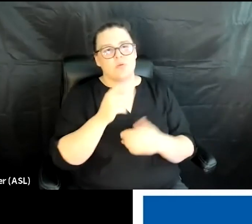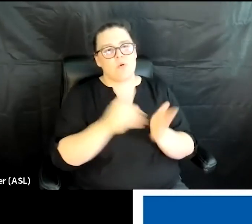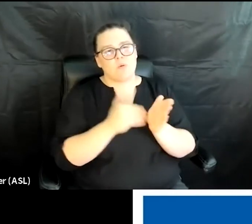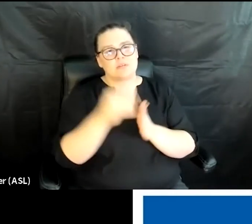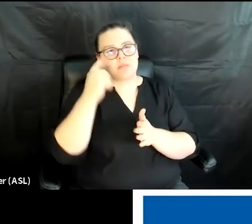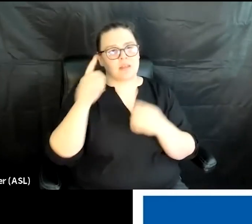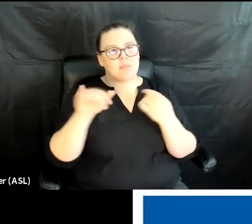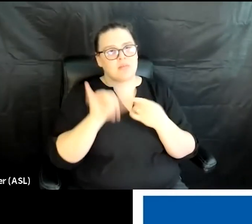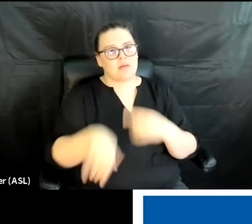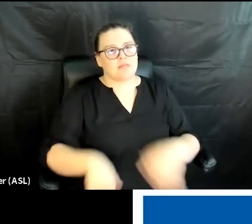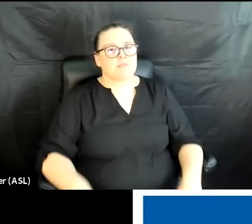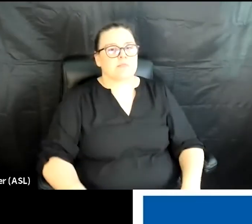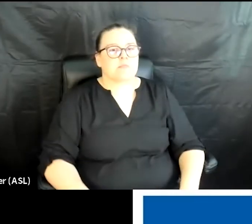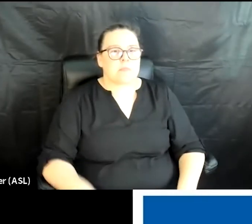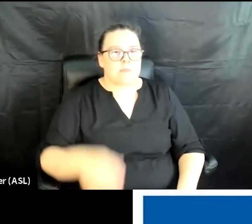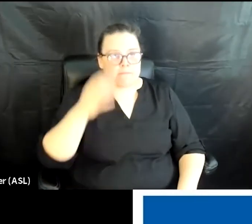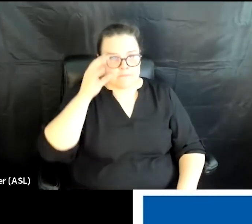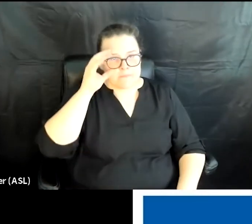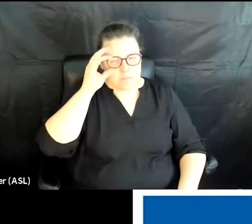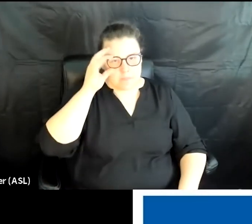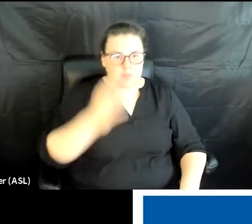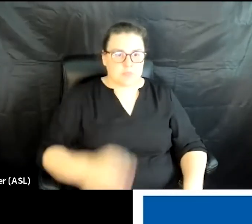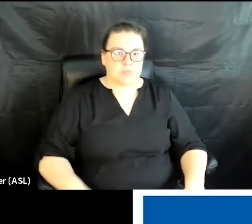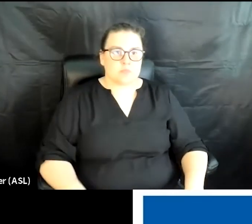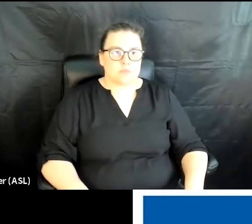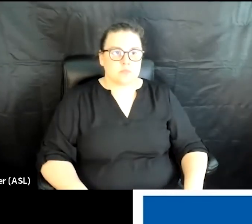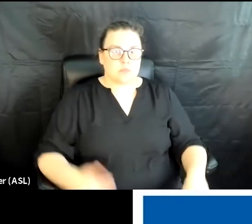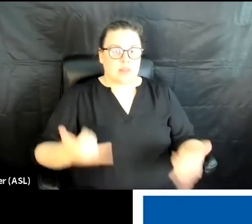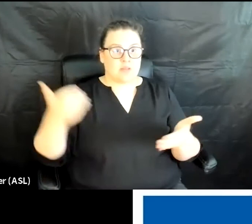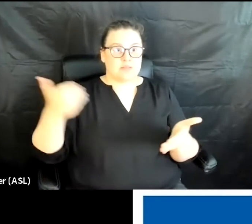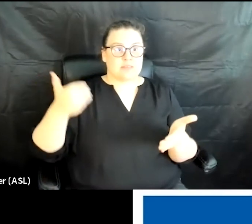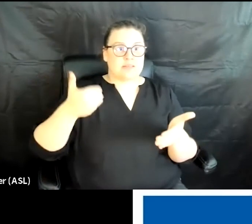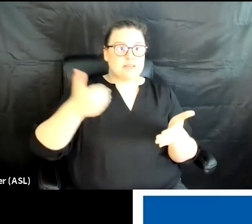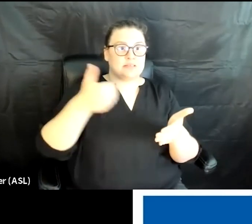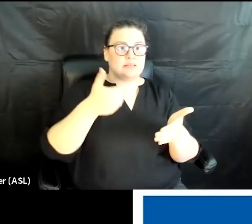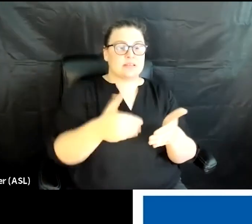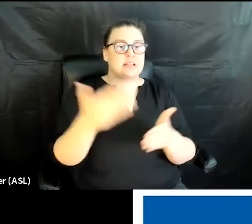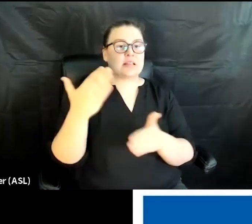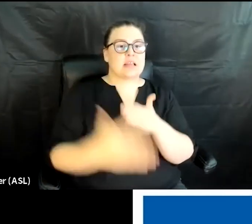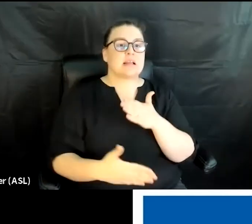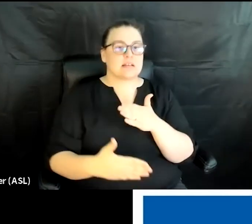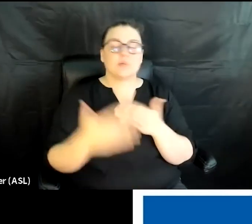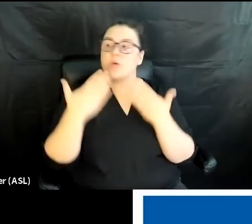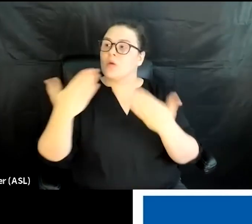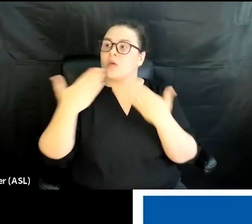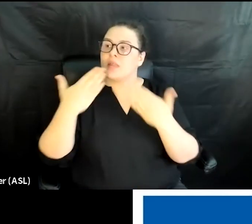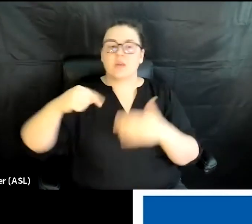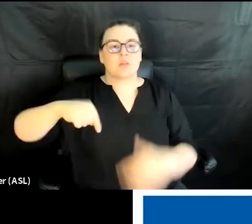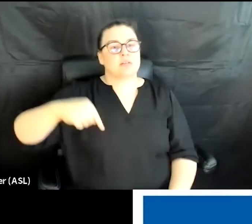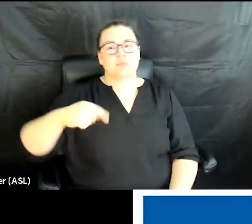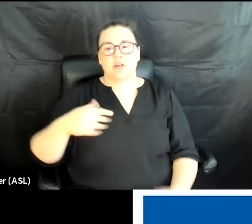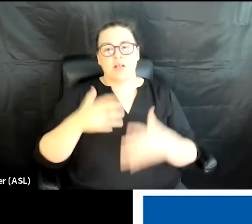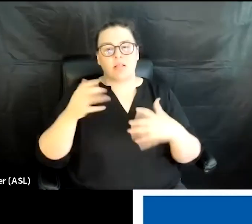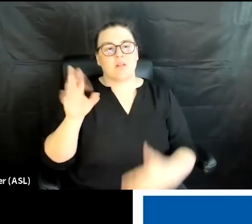get involved. So we're nearing the end of our time. Well, I want to thank you all. This has been a lot